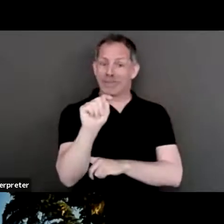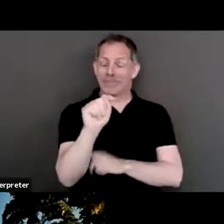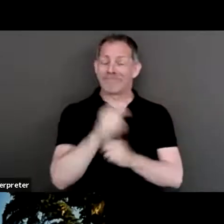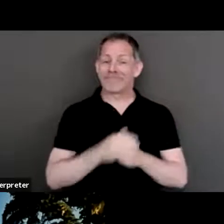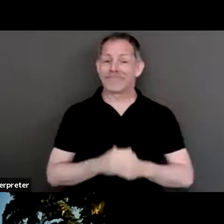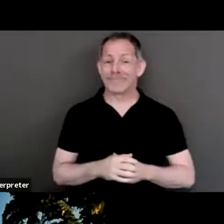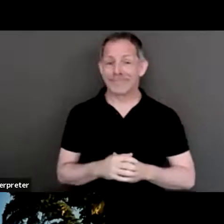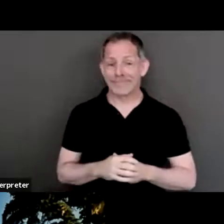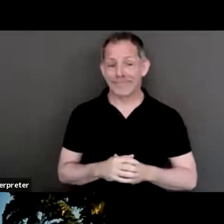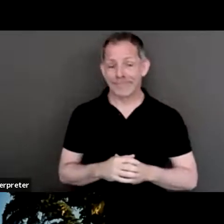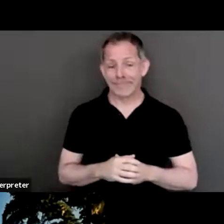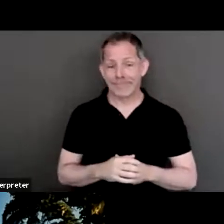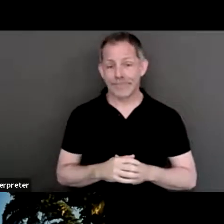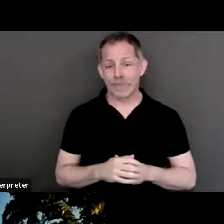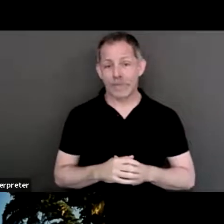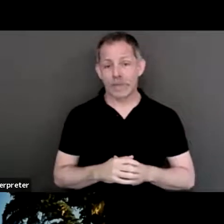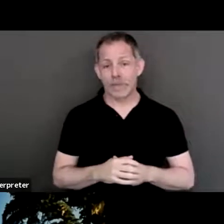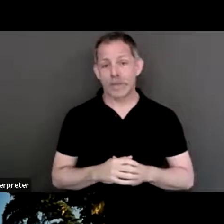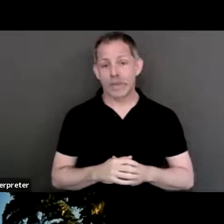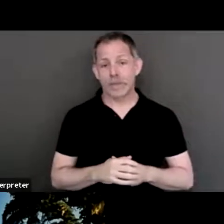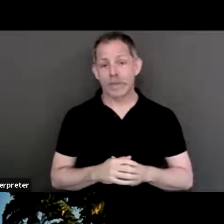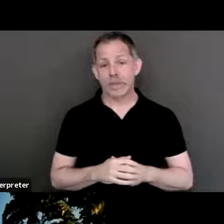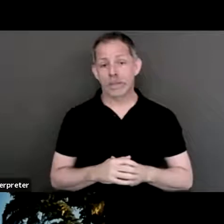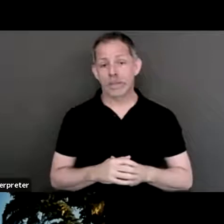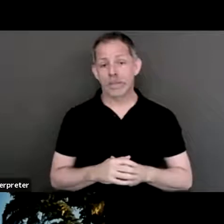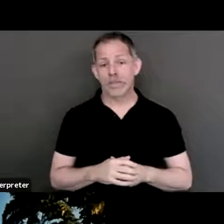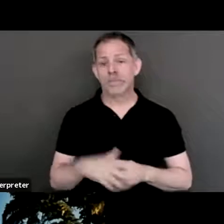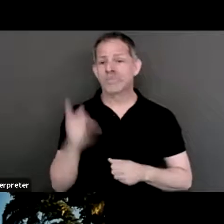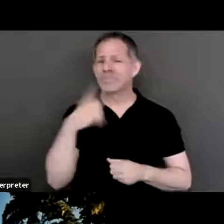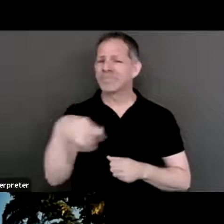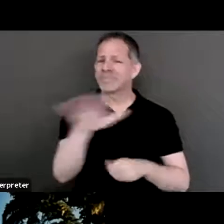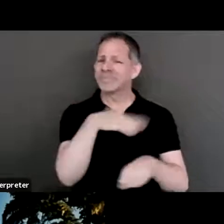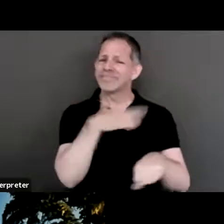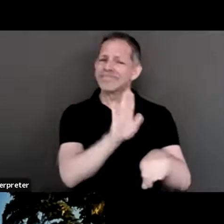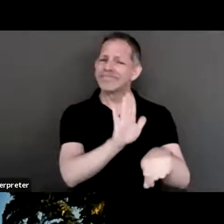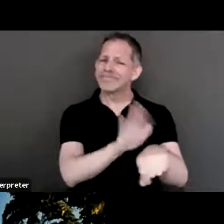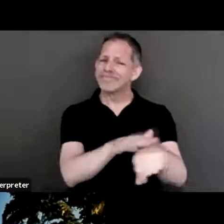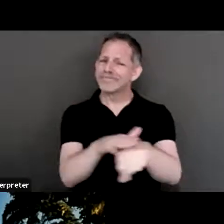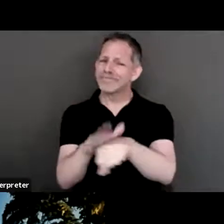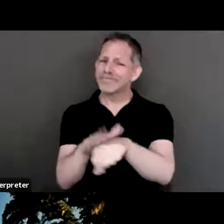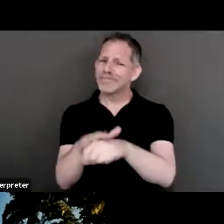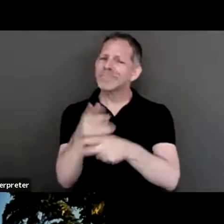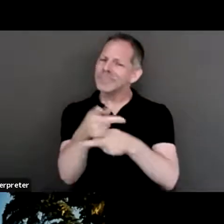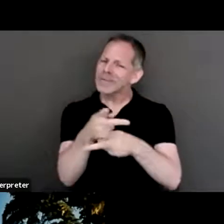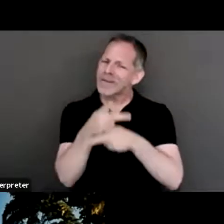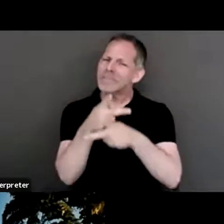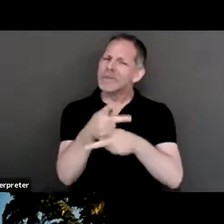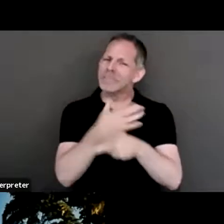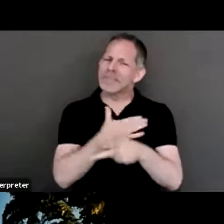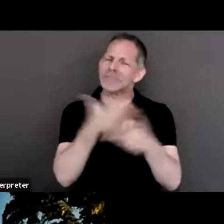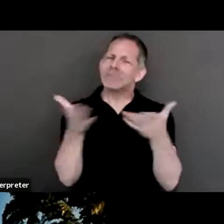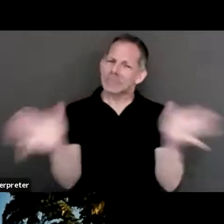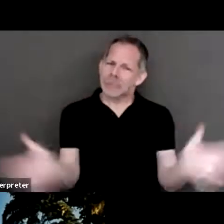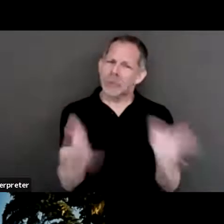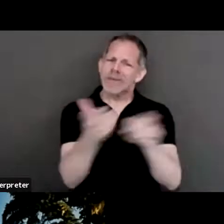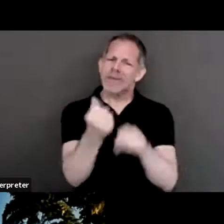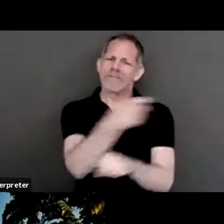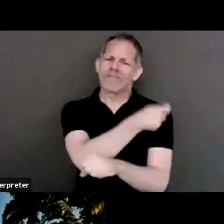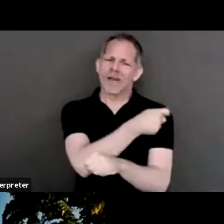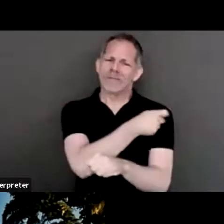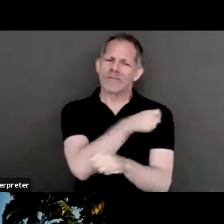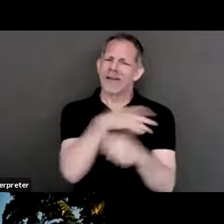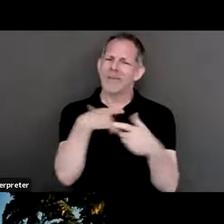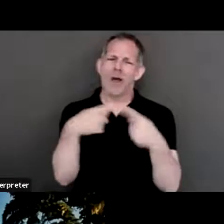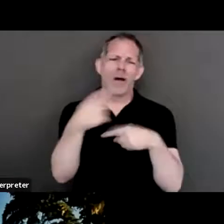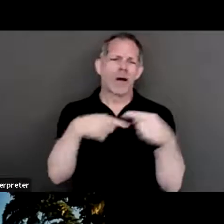proper precautions so we don't go backwards and don't have to introduce new restrictions. So just use common sense.